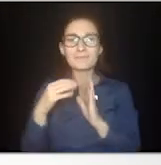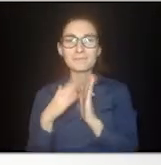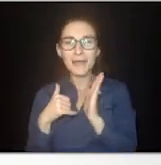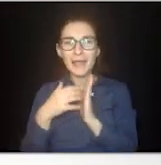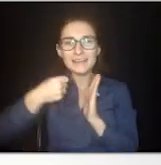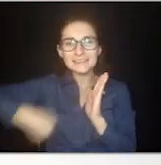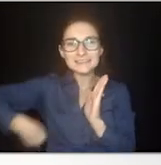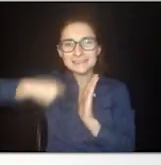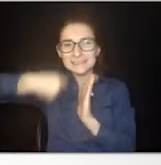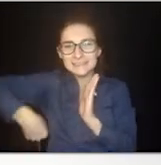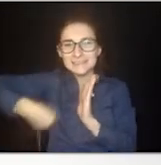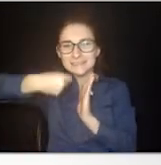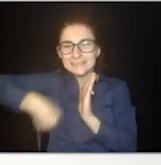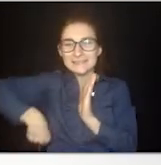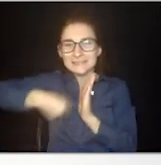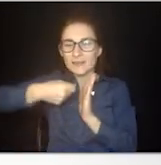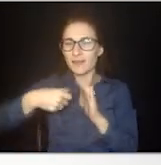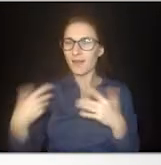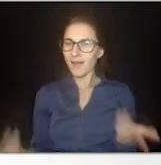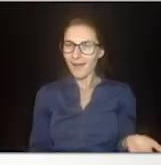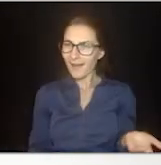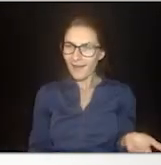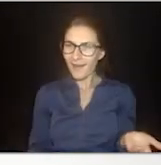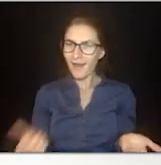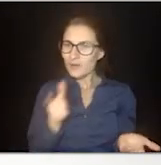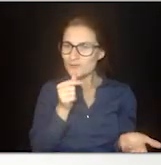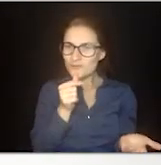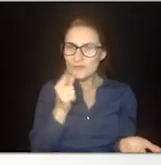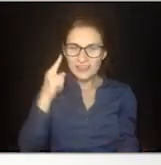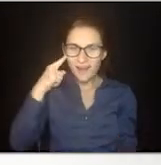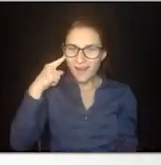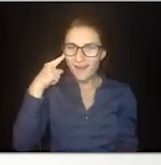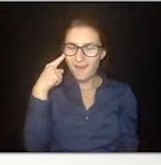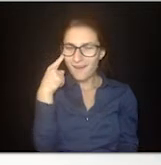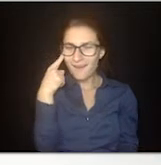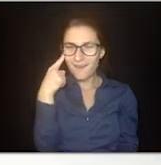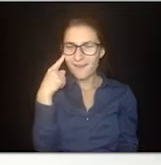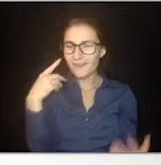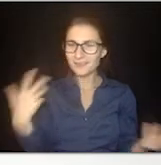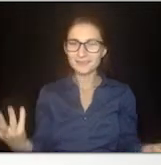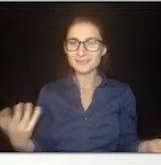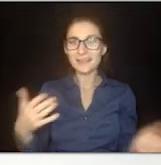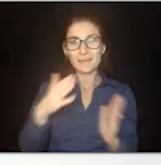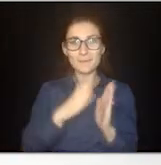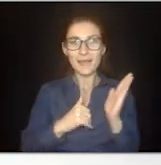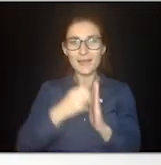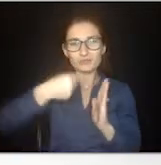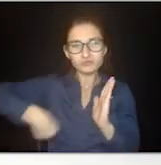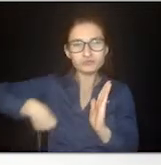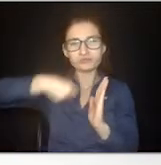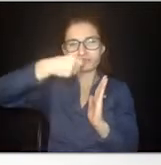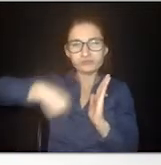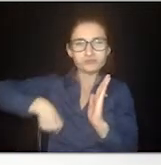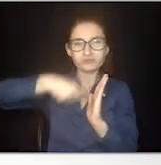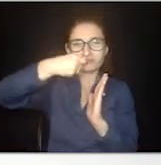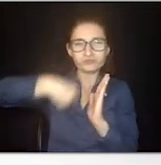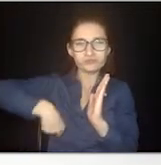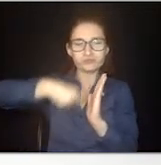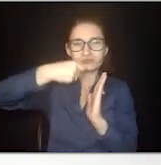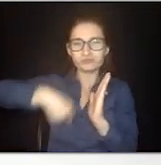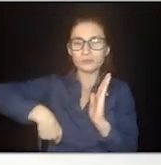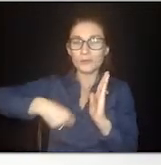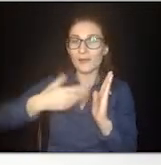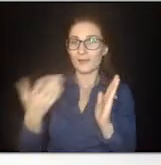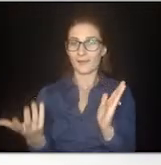and a paint roller. Who would have ever thought, right? A paint roller could